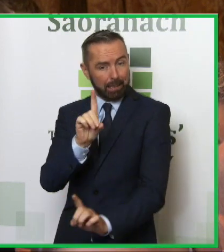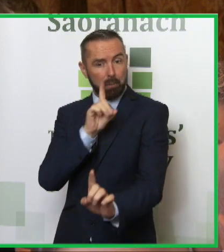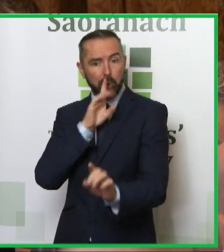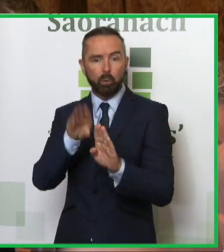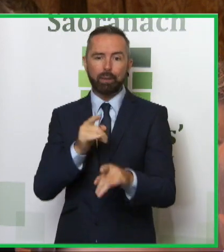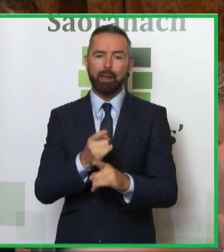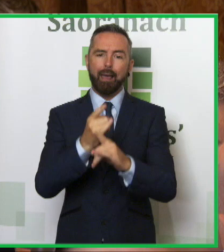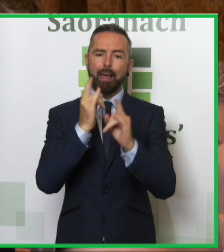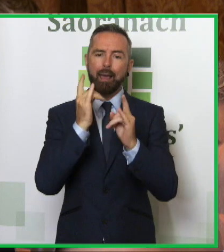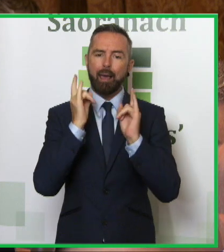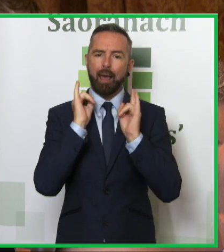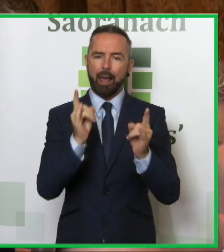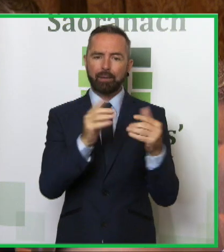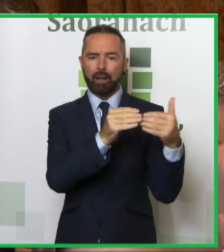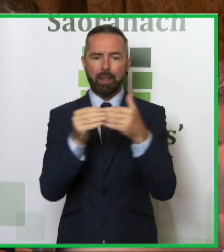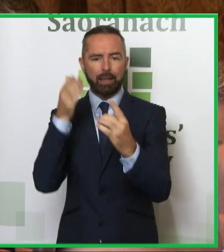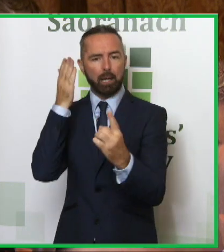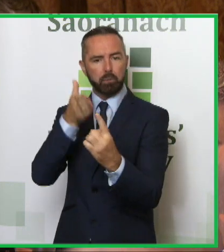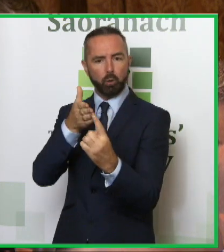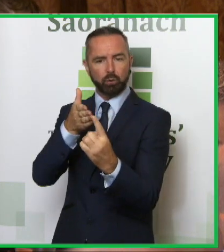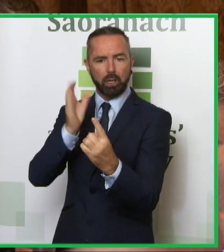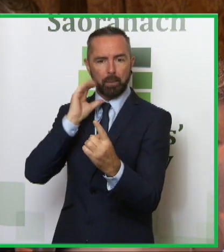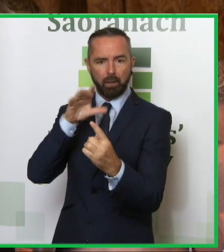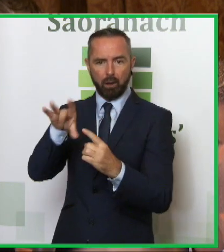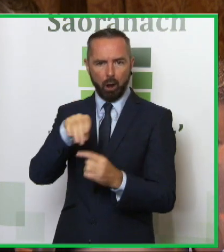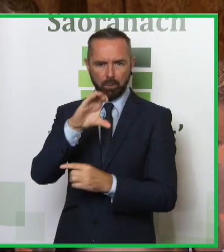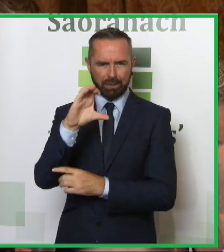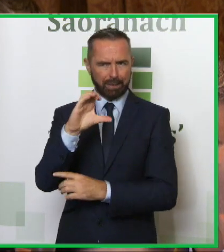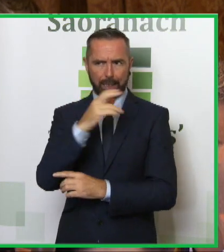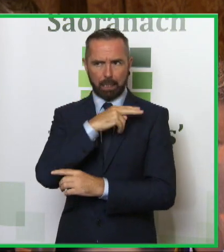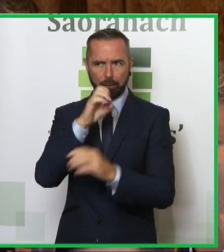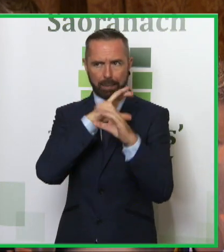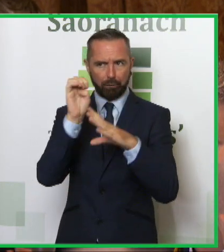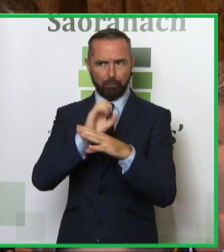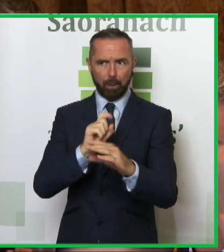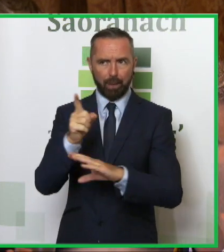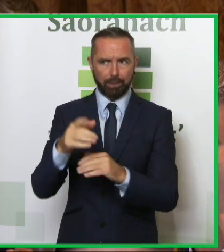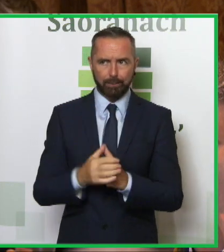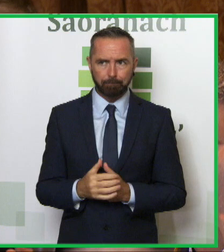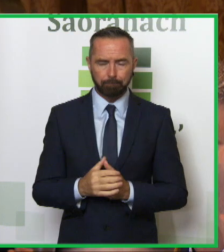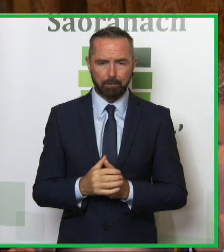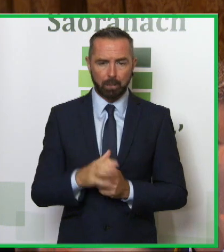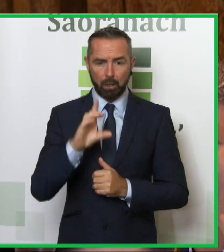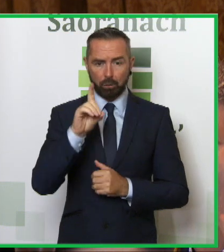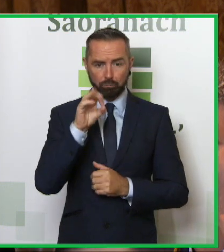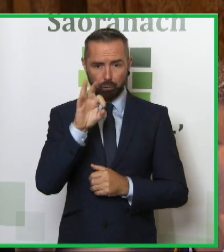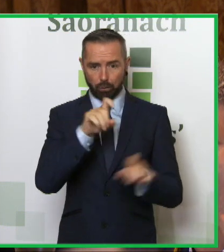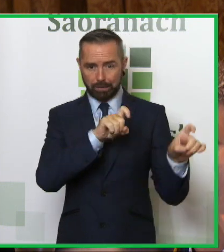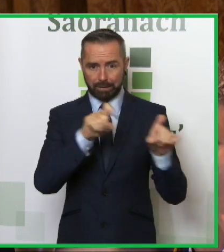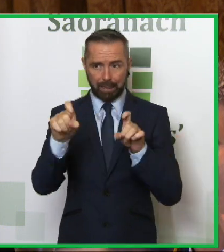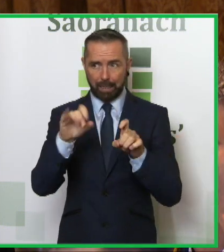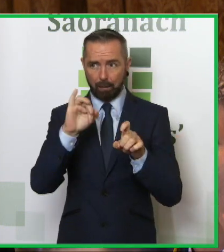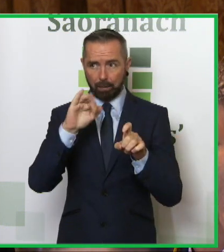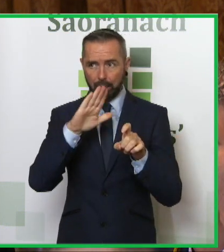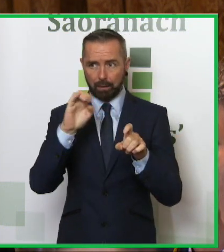with a health-led approach, because I don't think option C is explicit enough in that, you know, drugs remain illegal and this